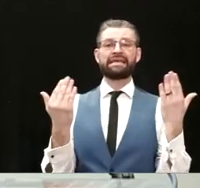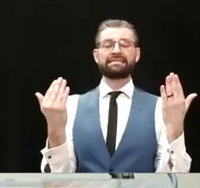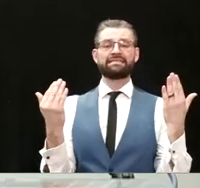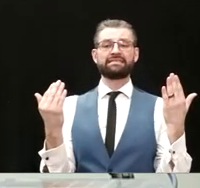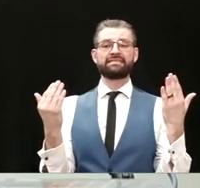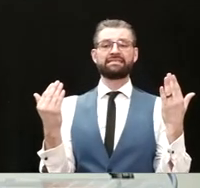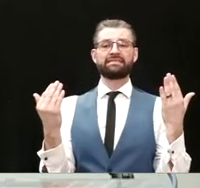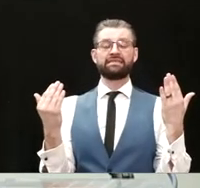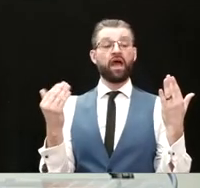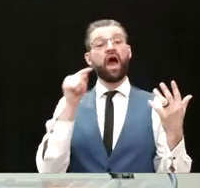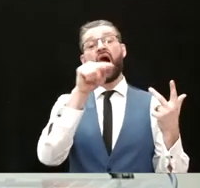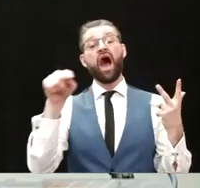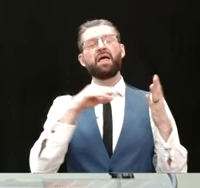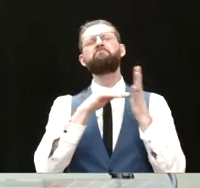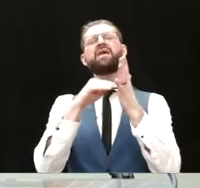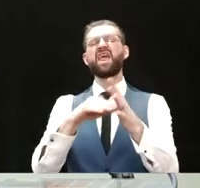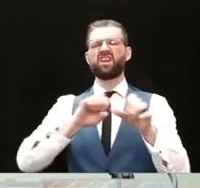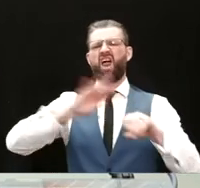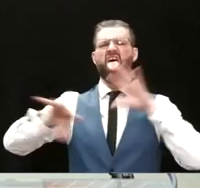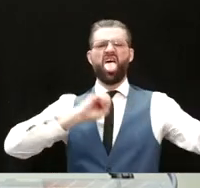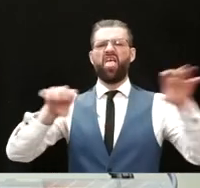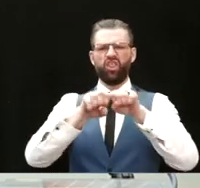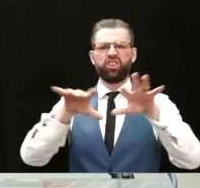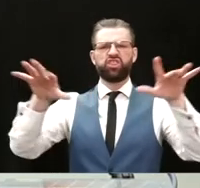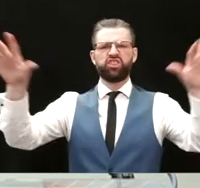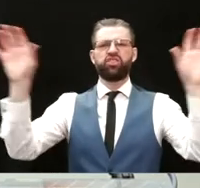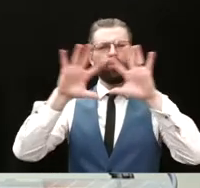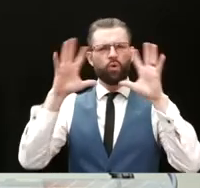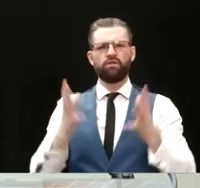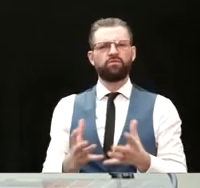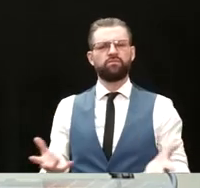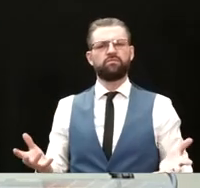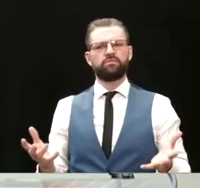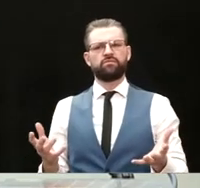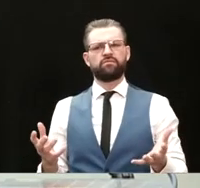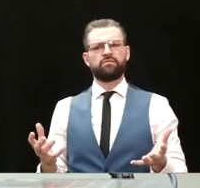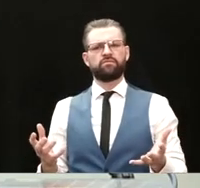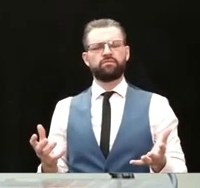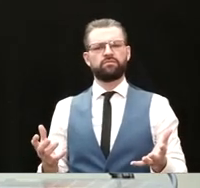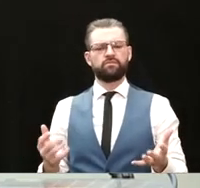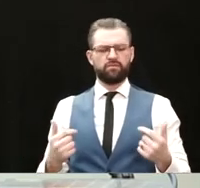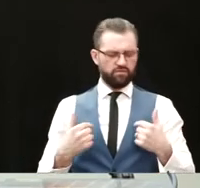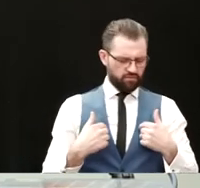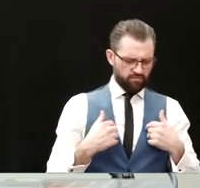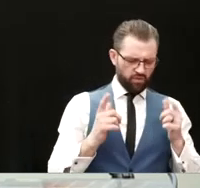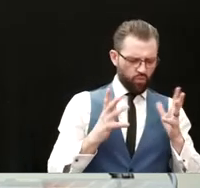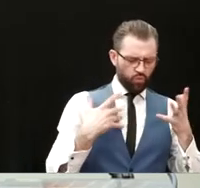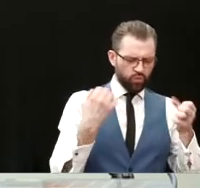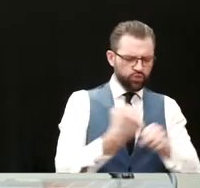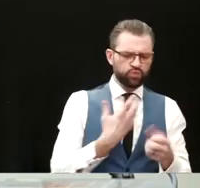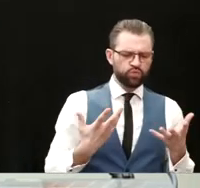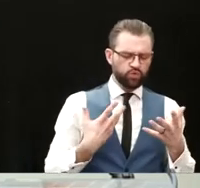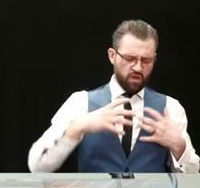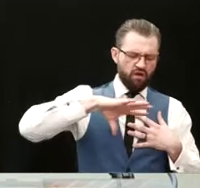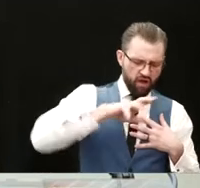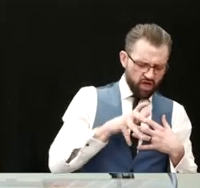And many other millions were scattered all over the country and beyond. What do you do with a